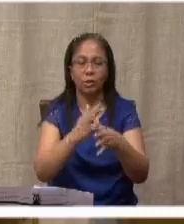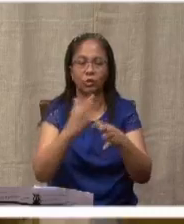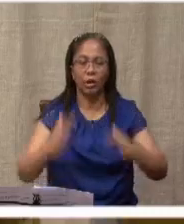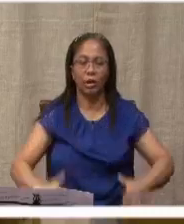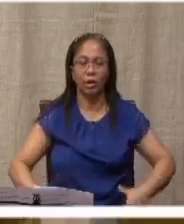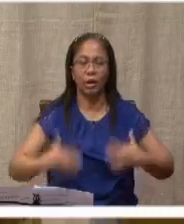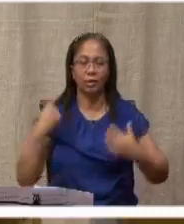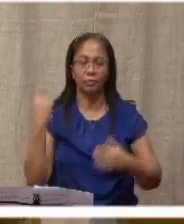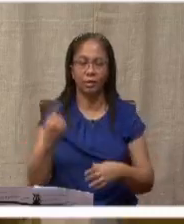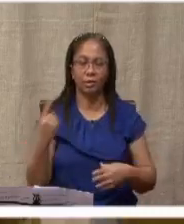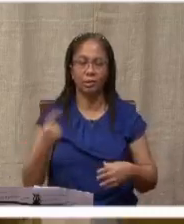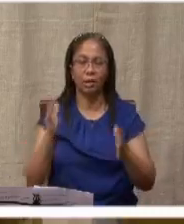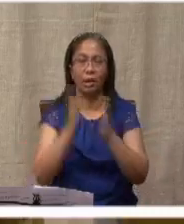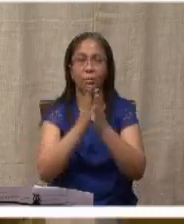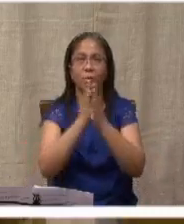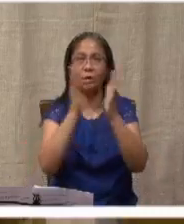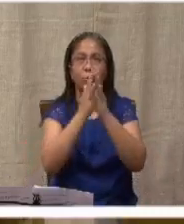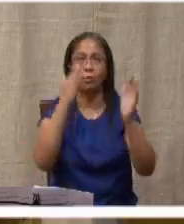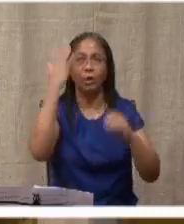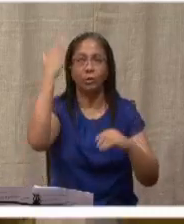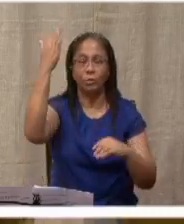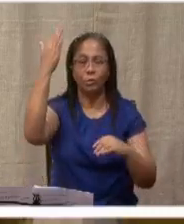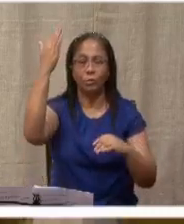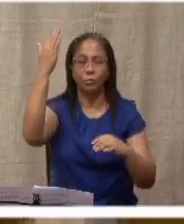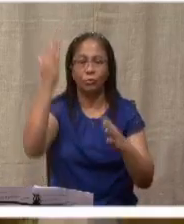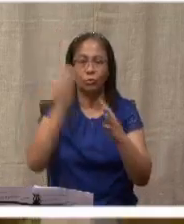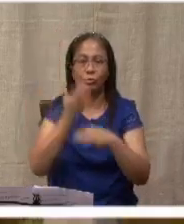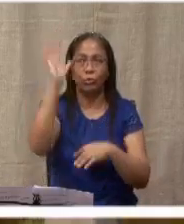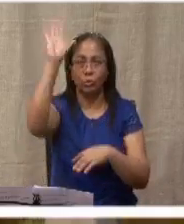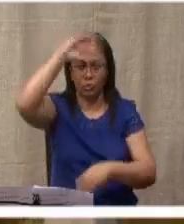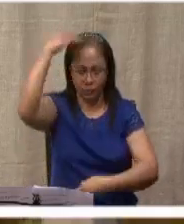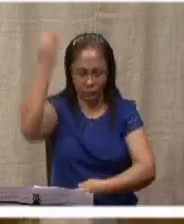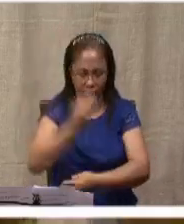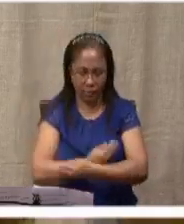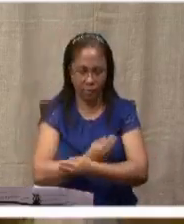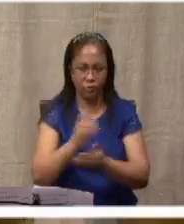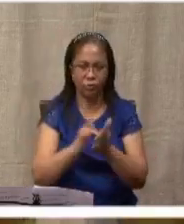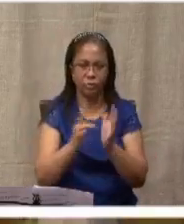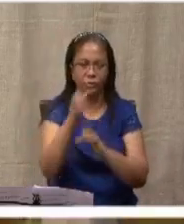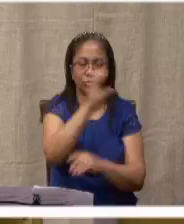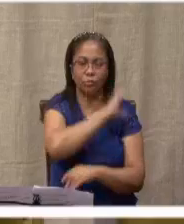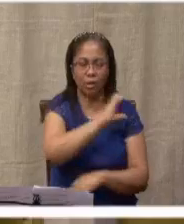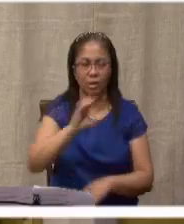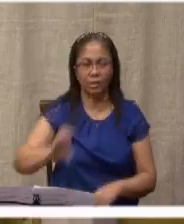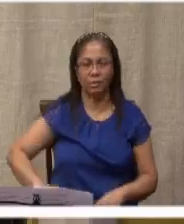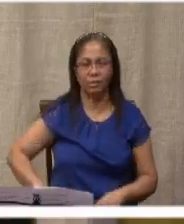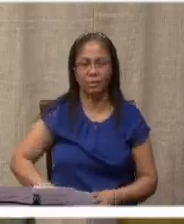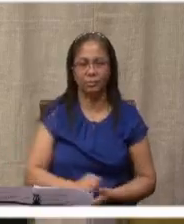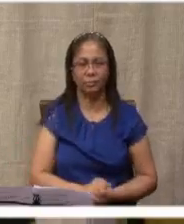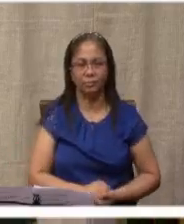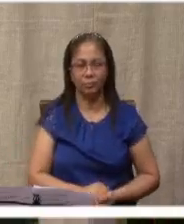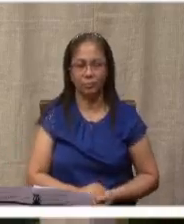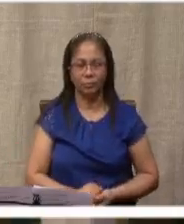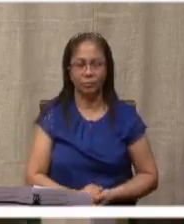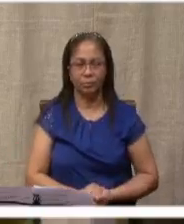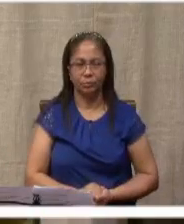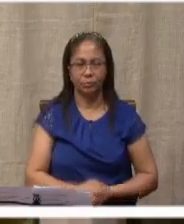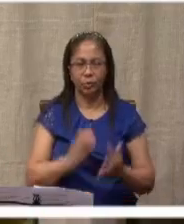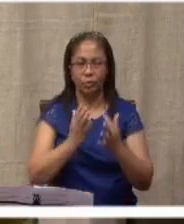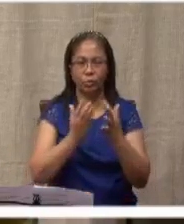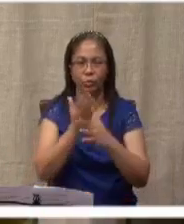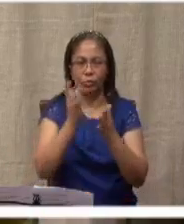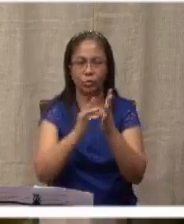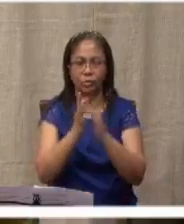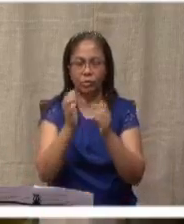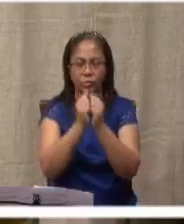coheirs eternal life and may praise and glorify you through your son jesus christ through